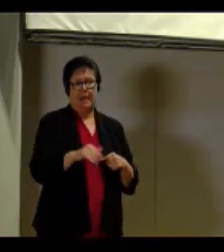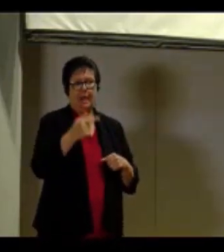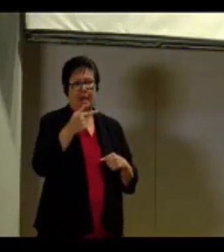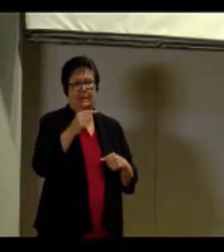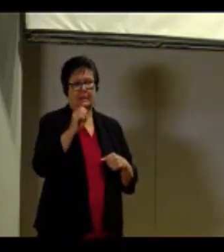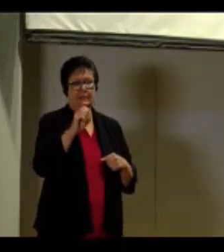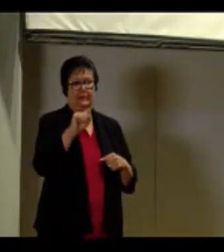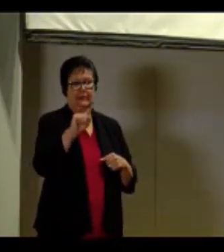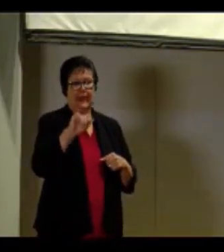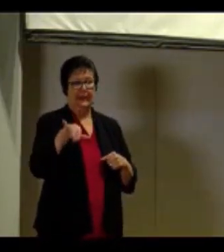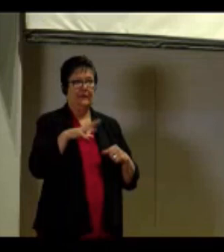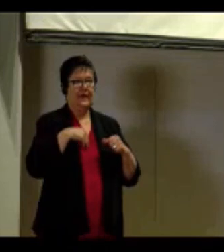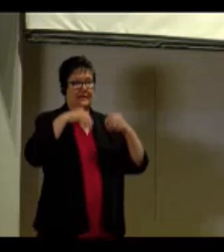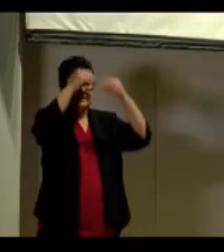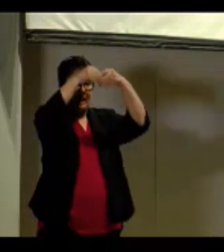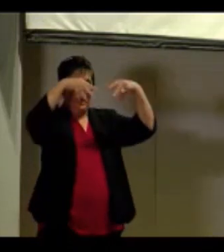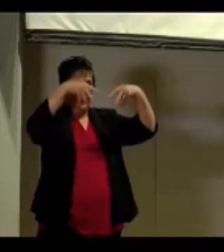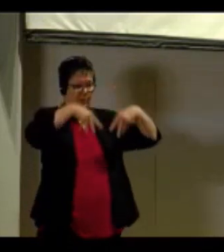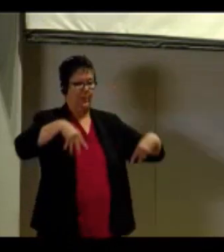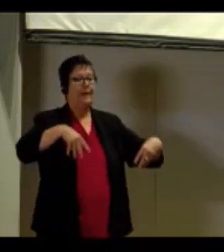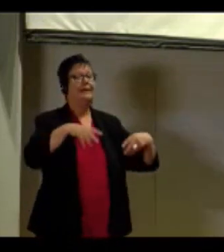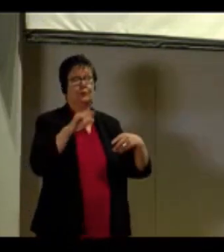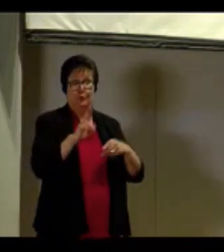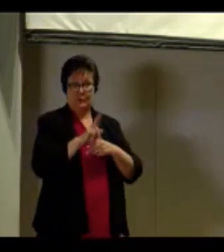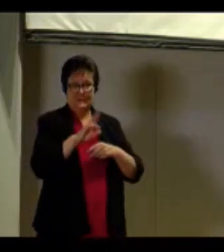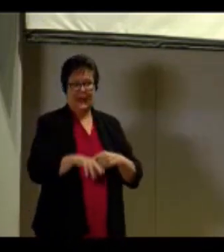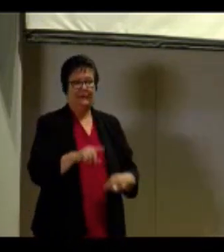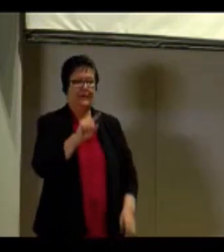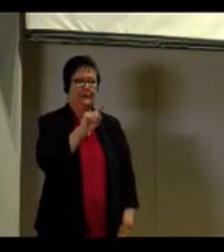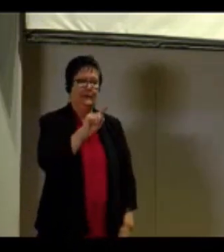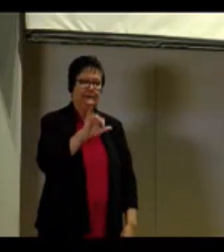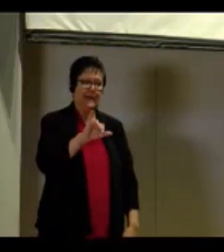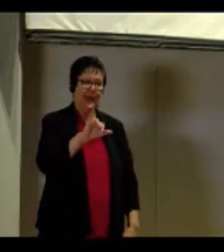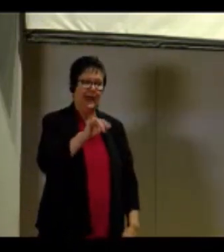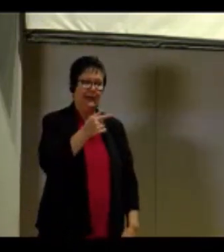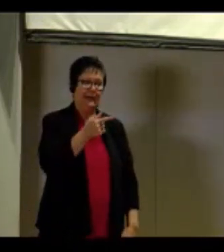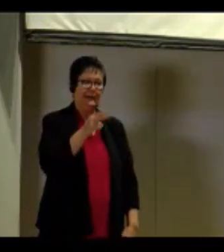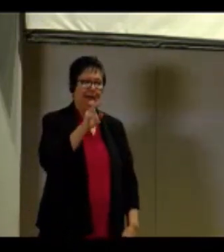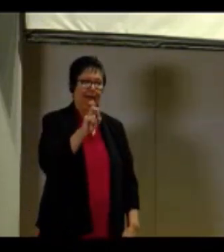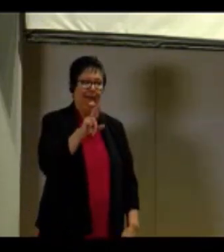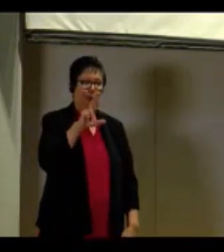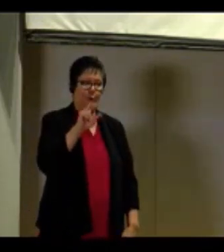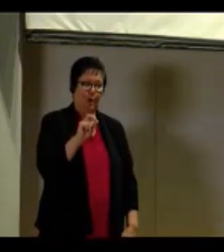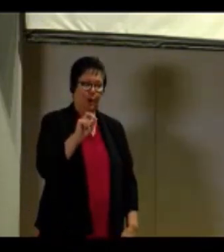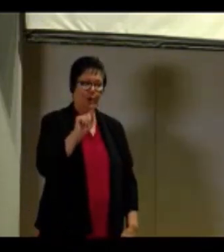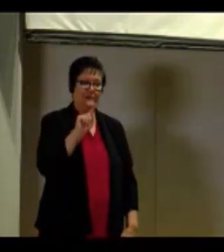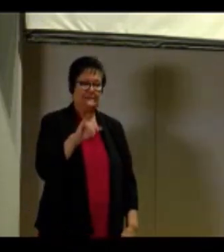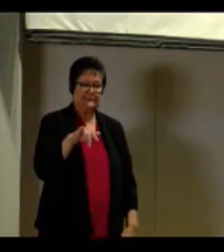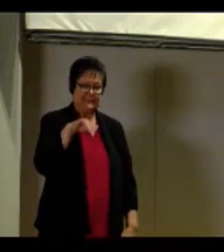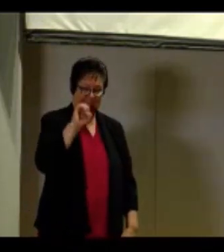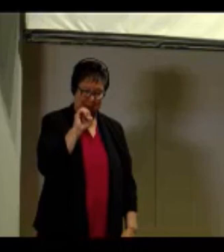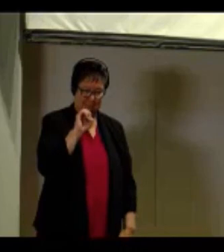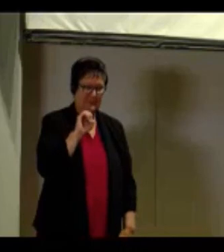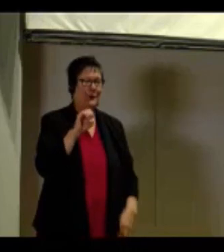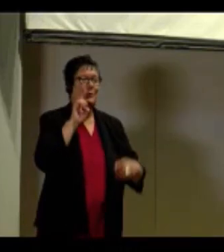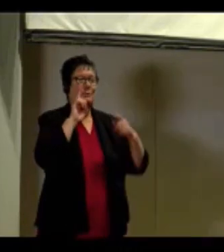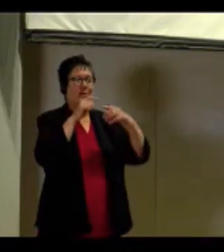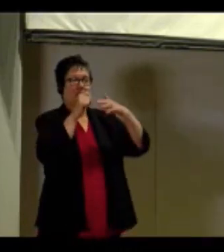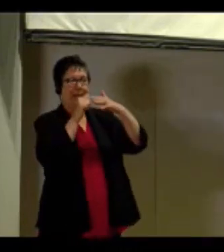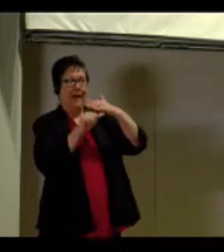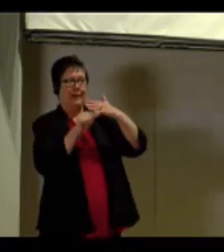that, then daguerreotype would be placed under the broader term for photography. So I